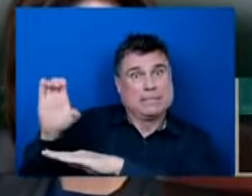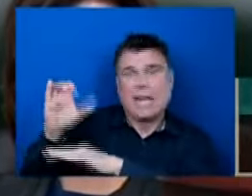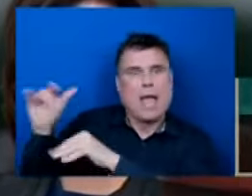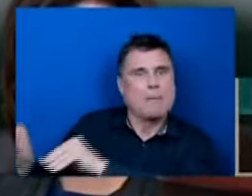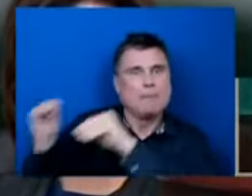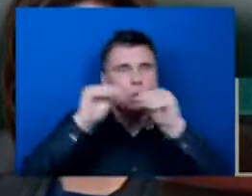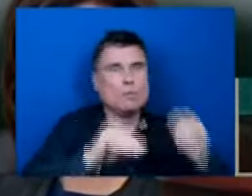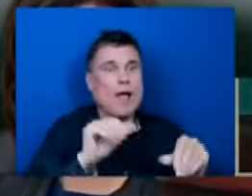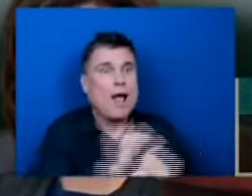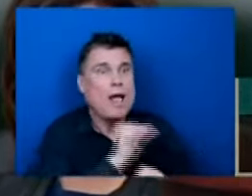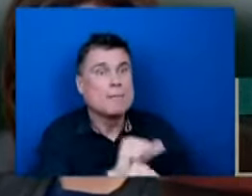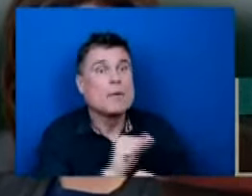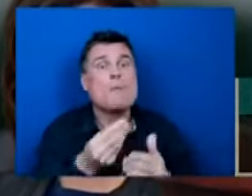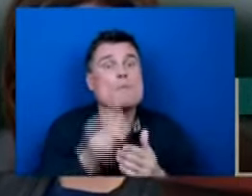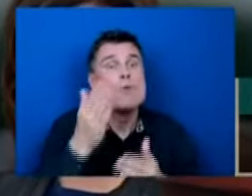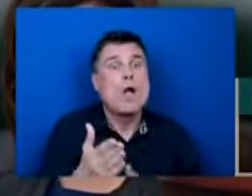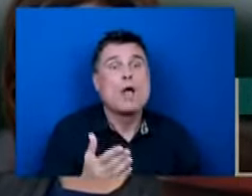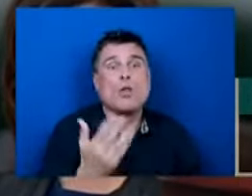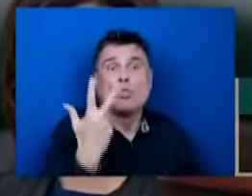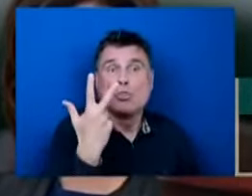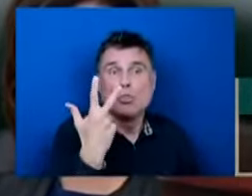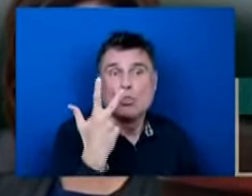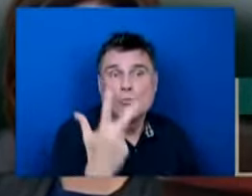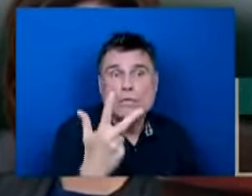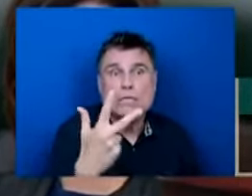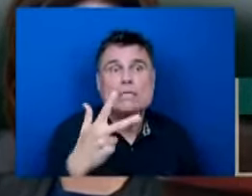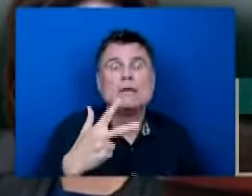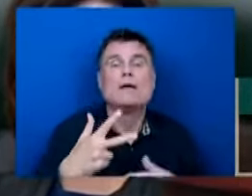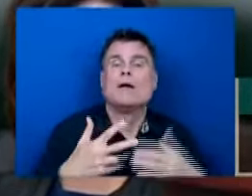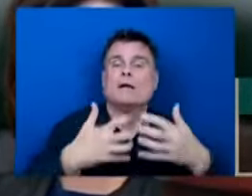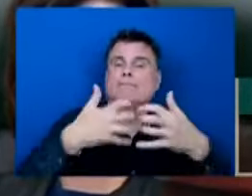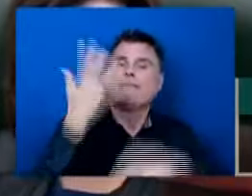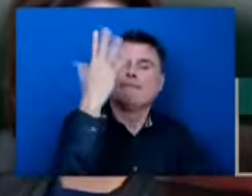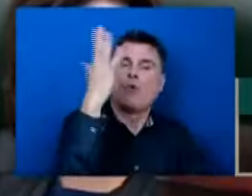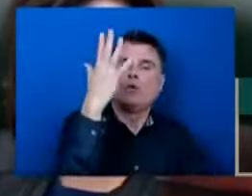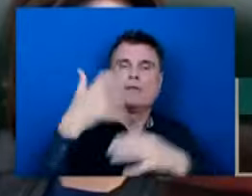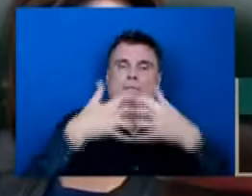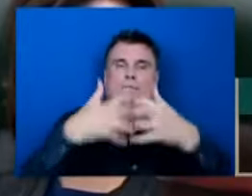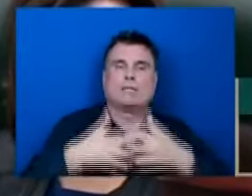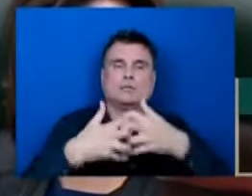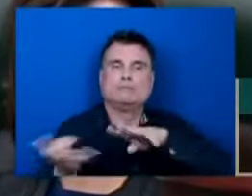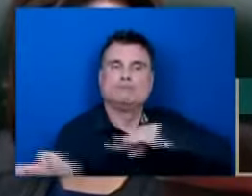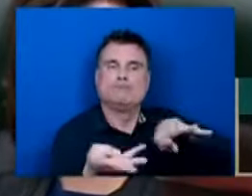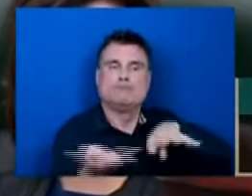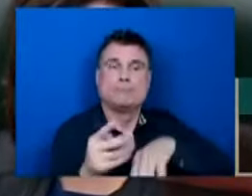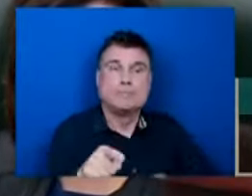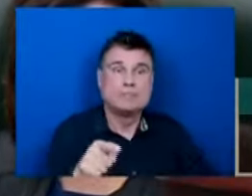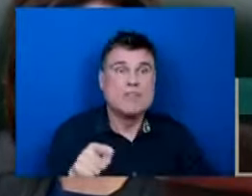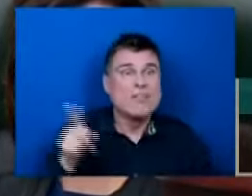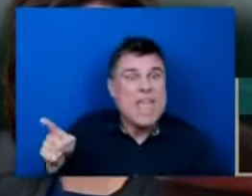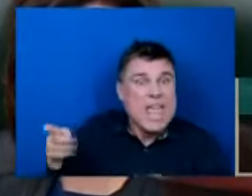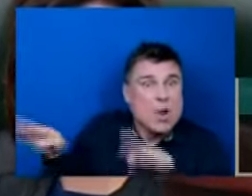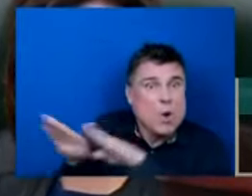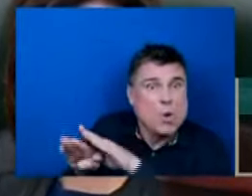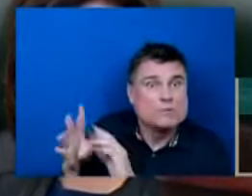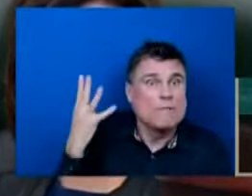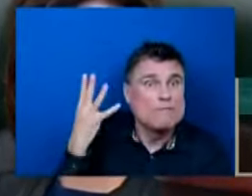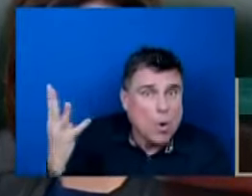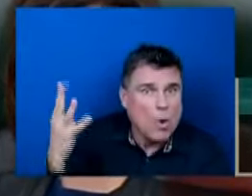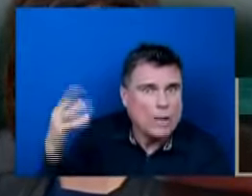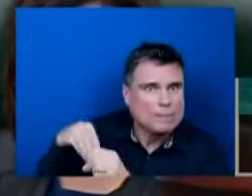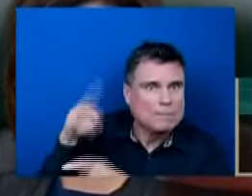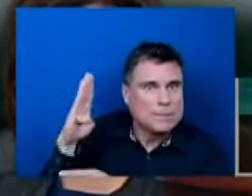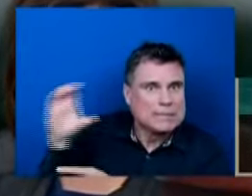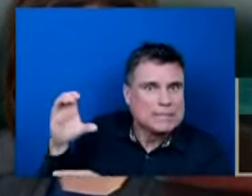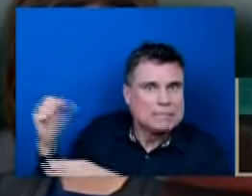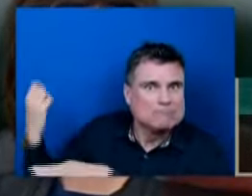BC, explicitly stating that their decision was due to our province's business-friendly regulatory environment.